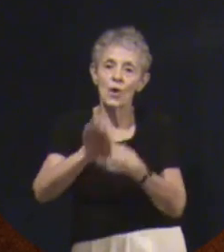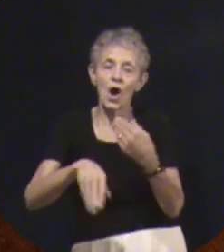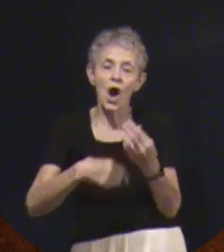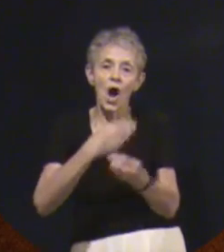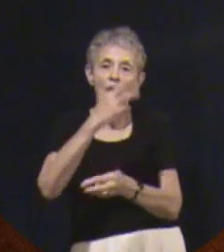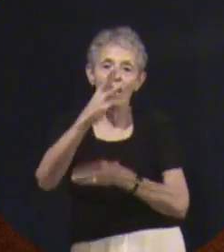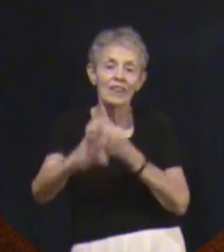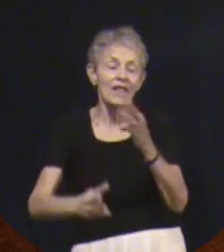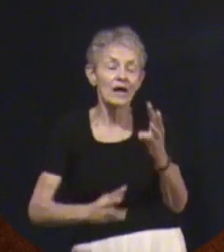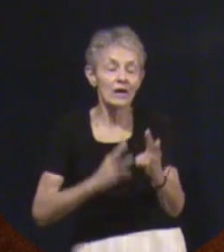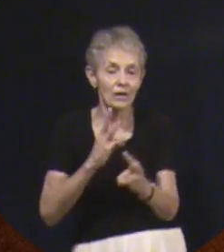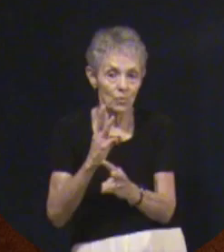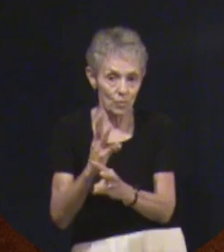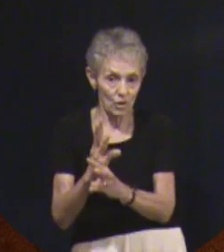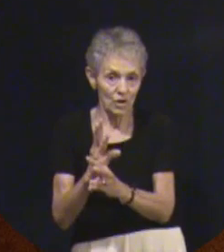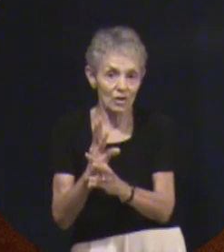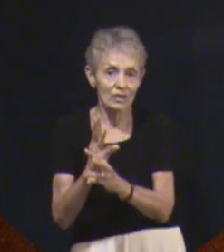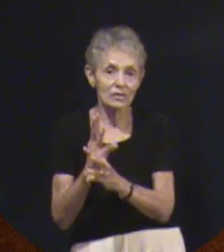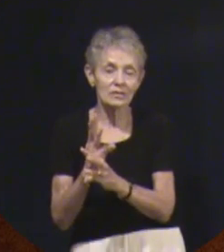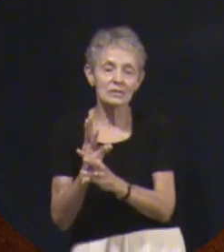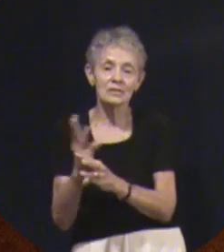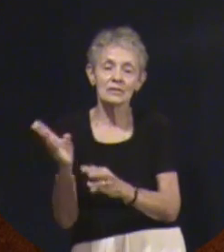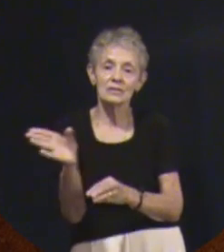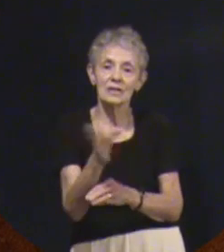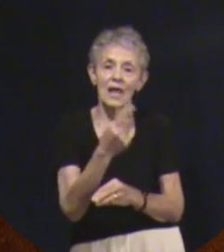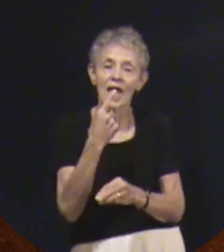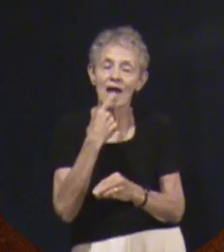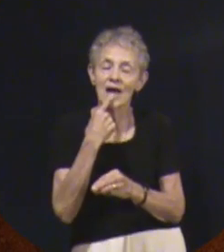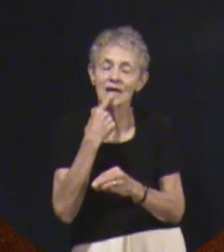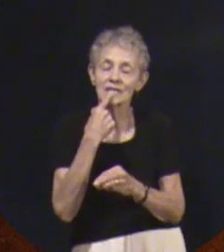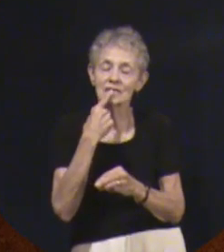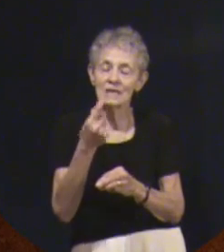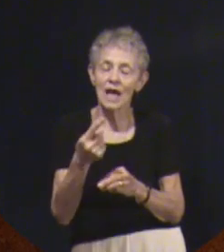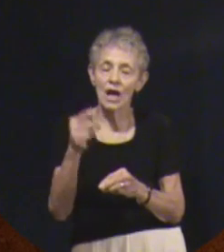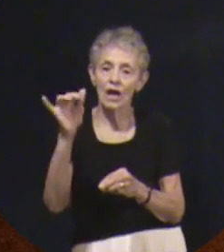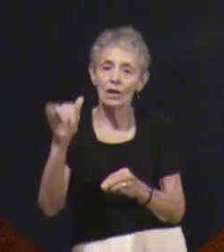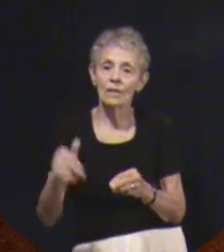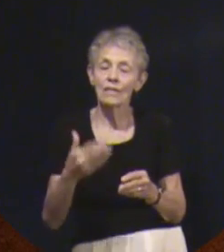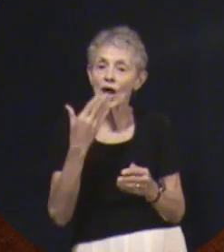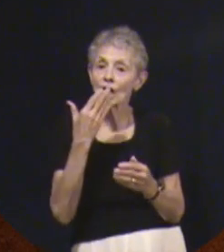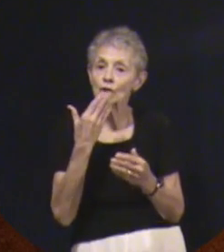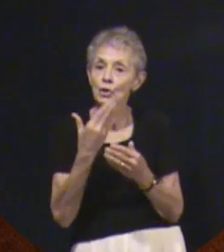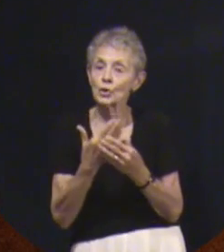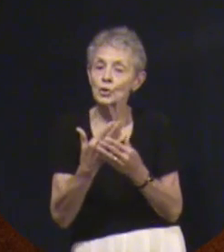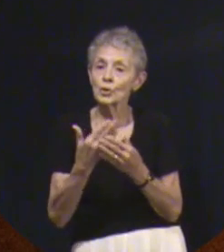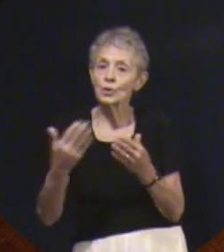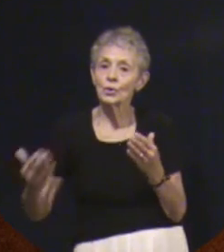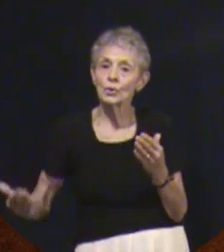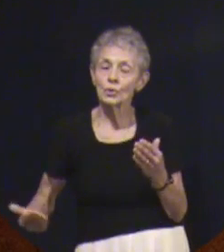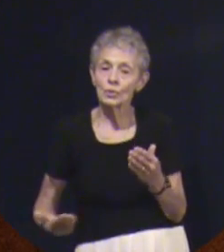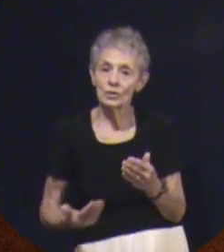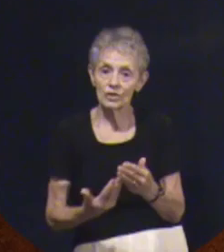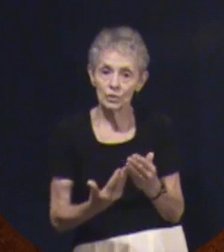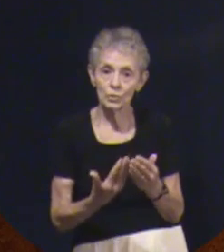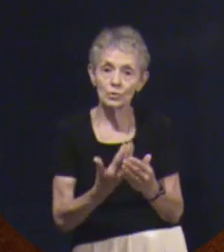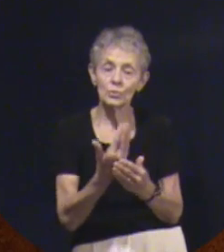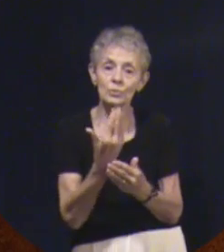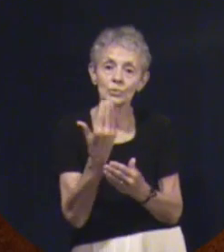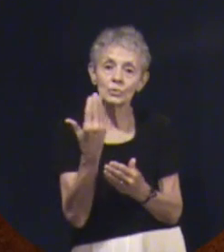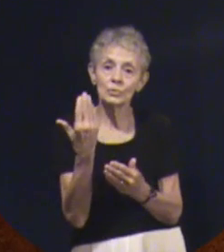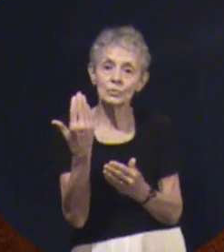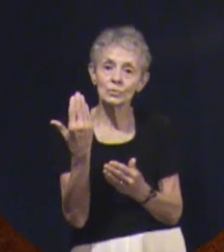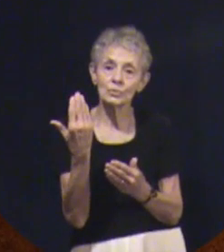to all the world and tell the good